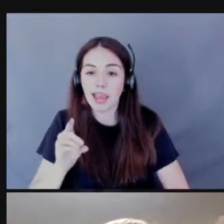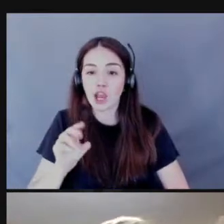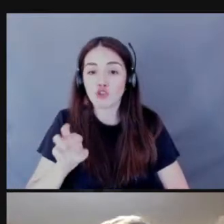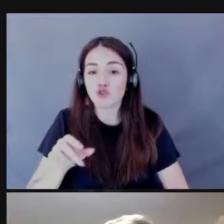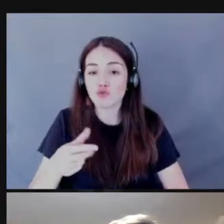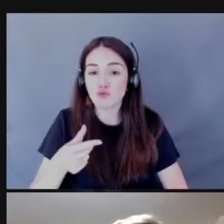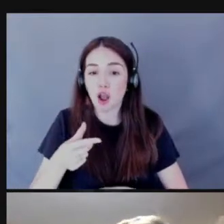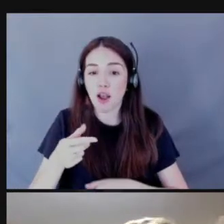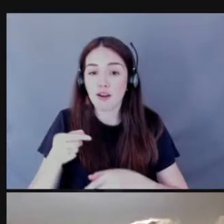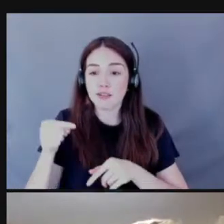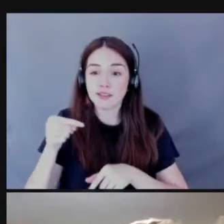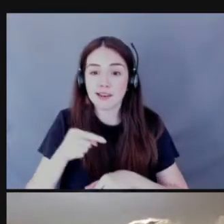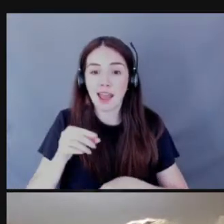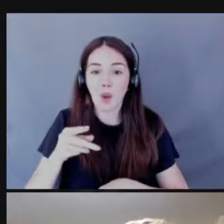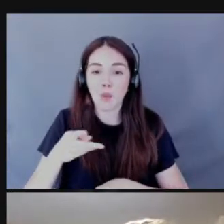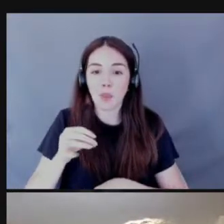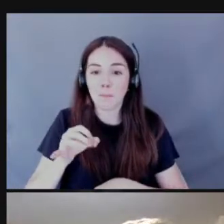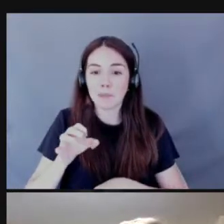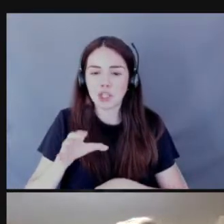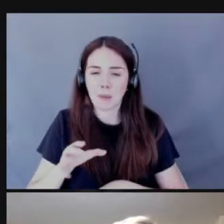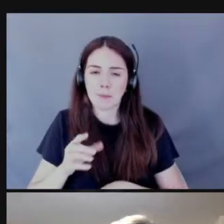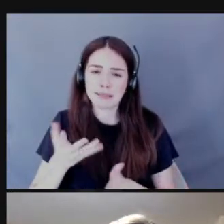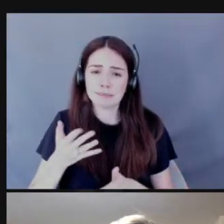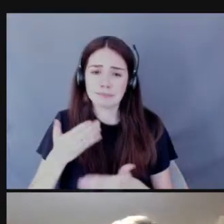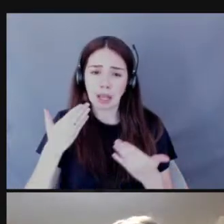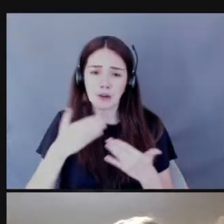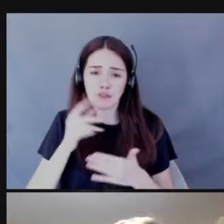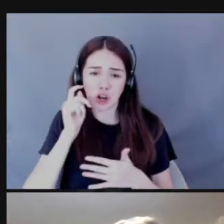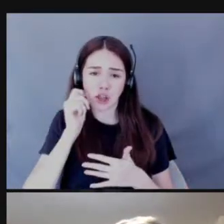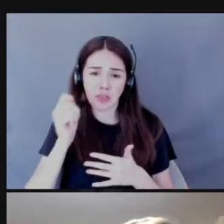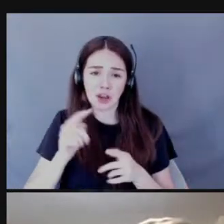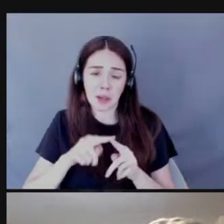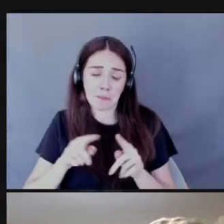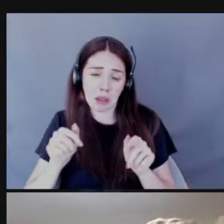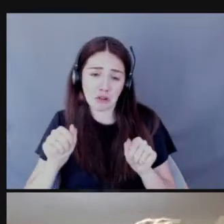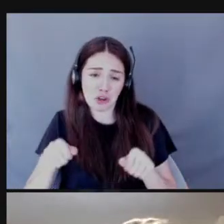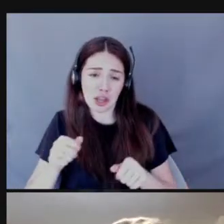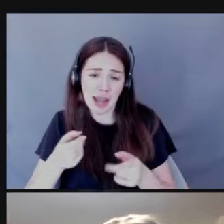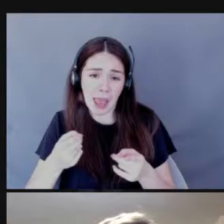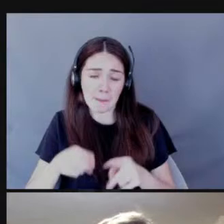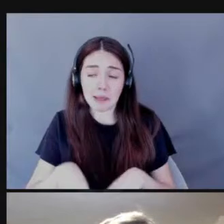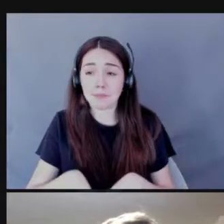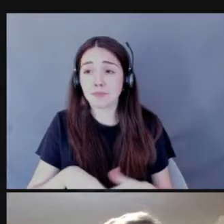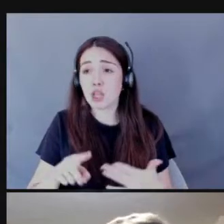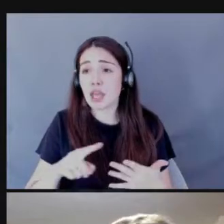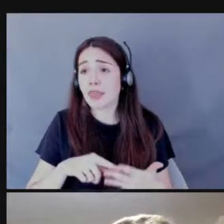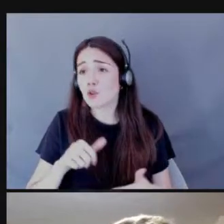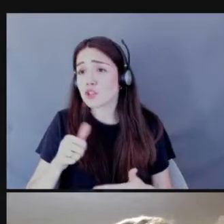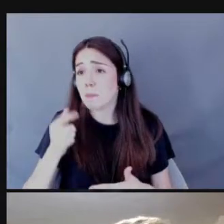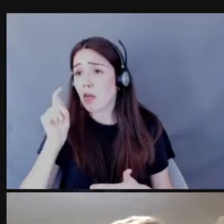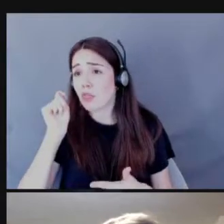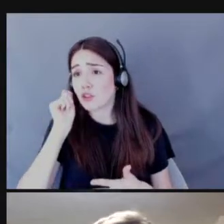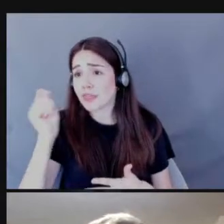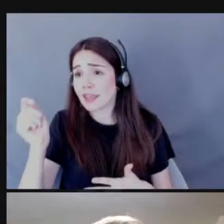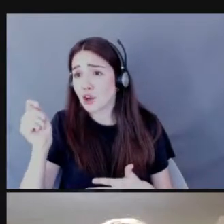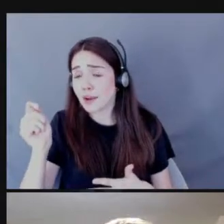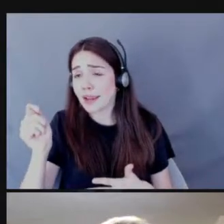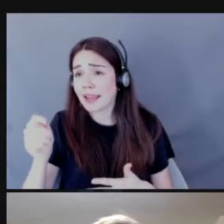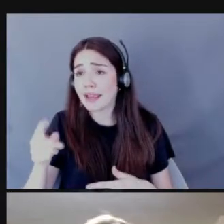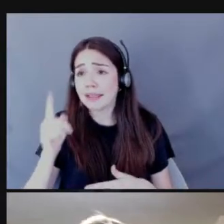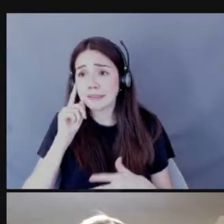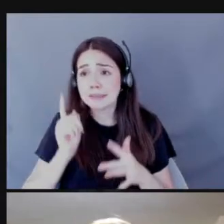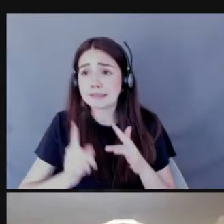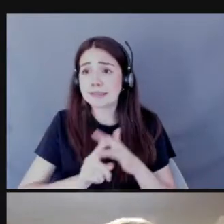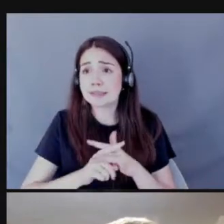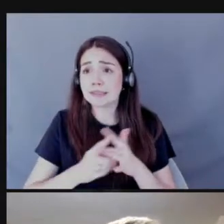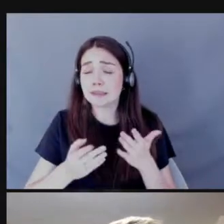guess these things happen. Other theories were floated that it was a gigantic fish larva